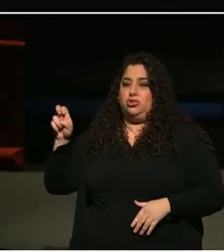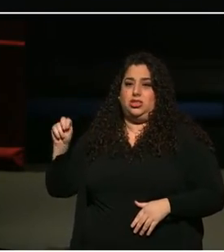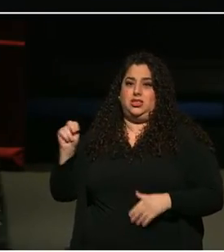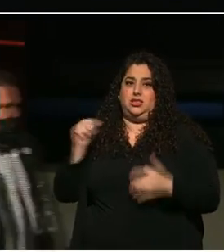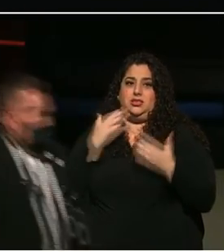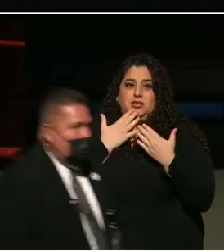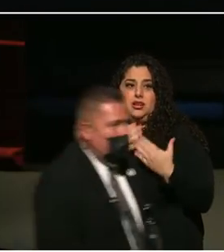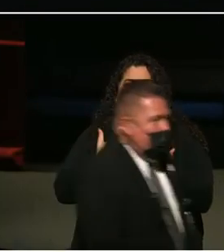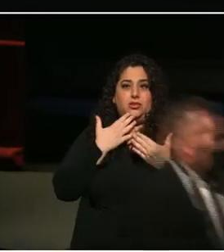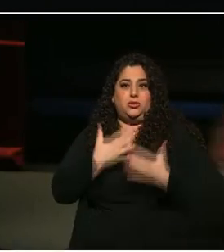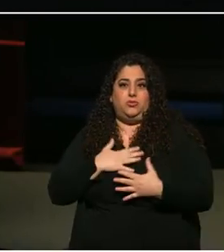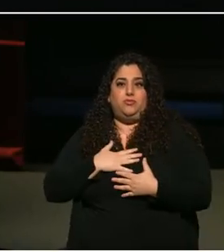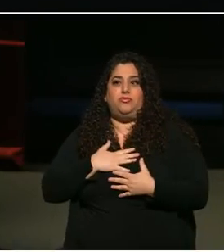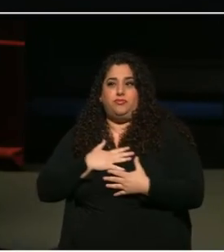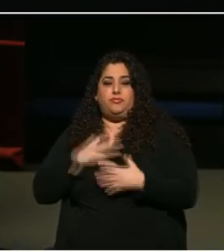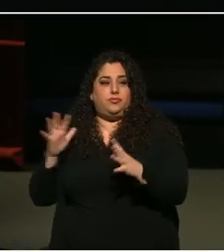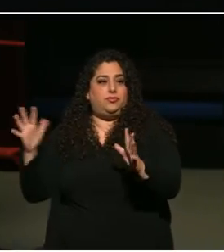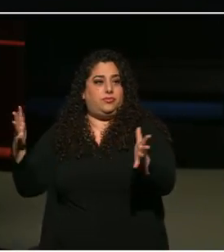Thank you. Oh, thank you.